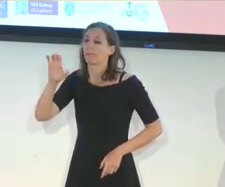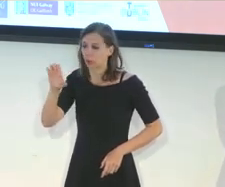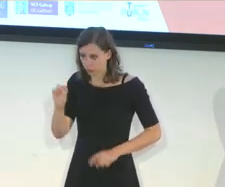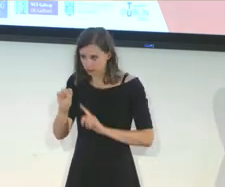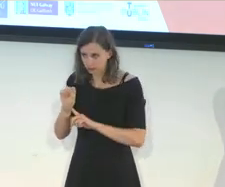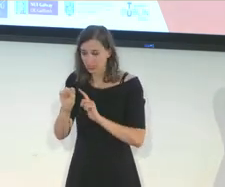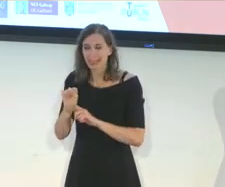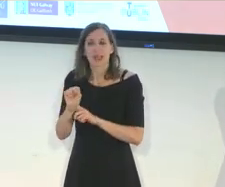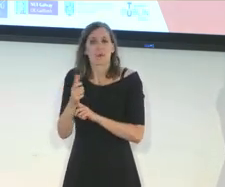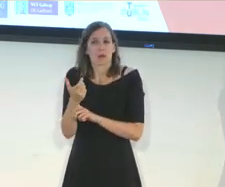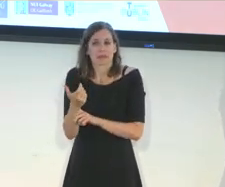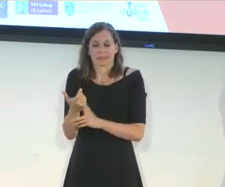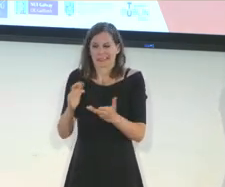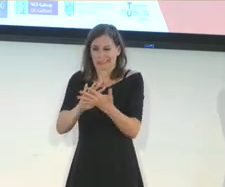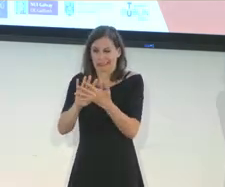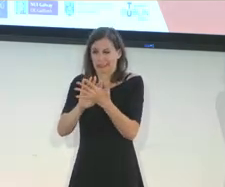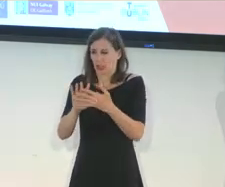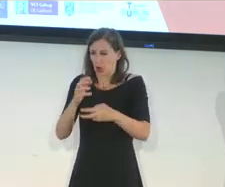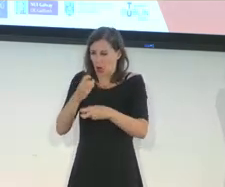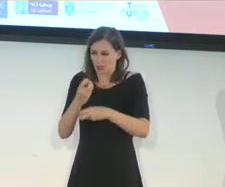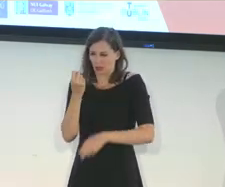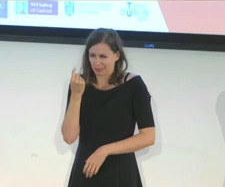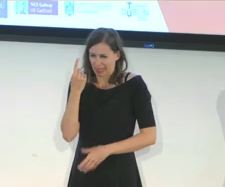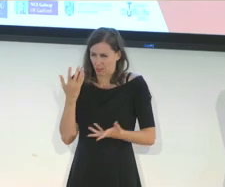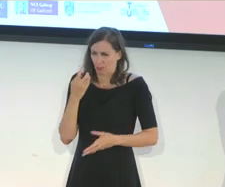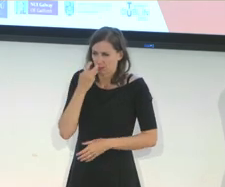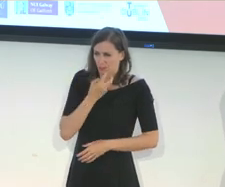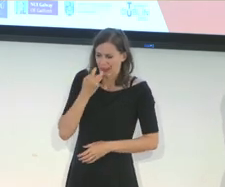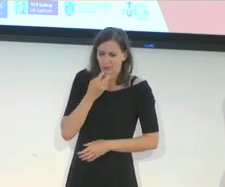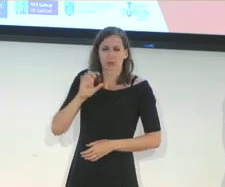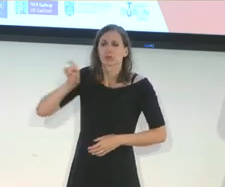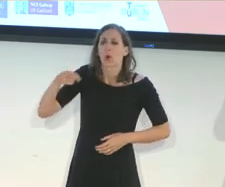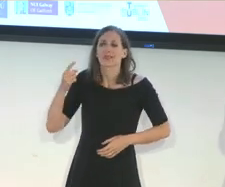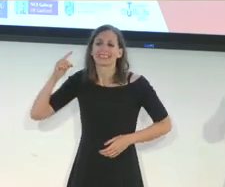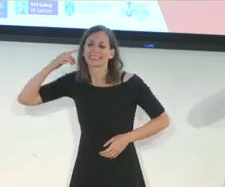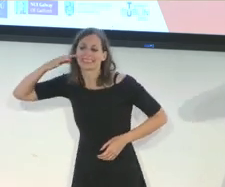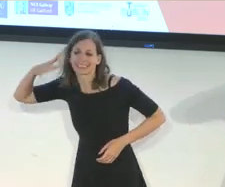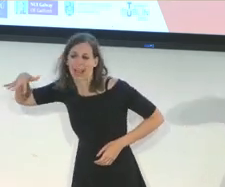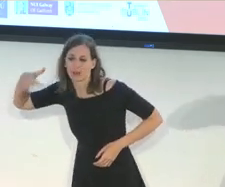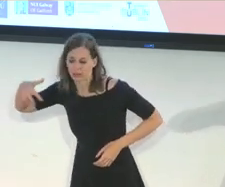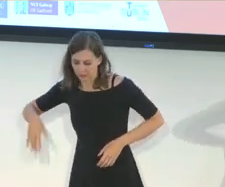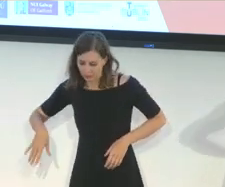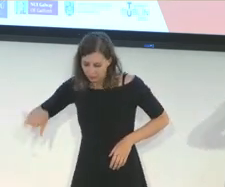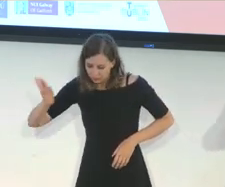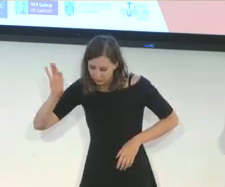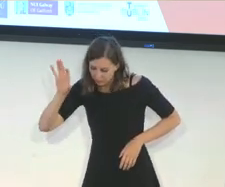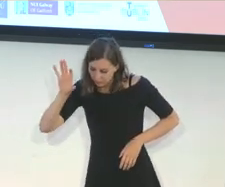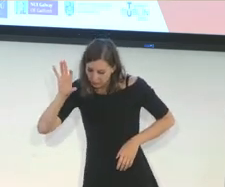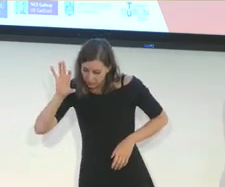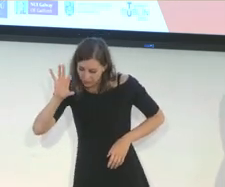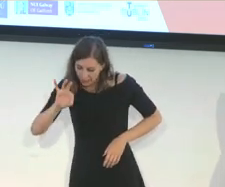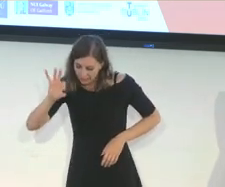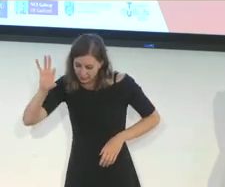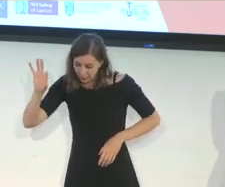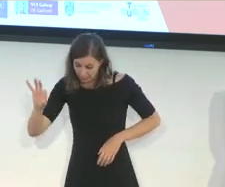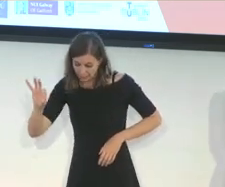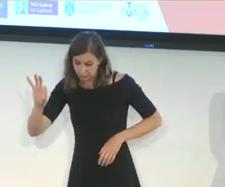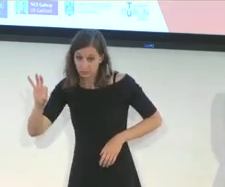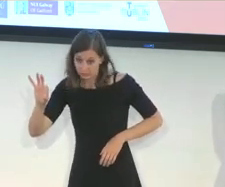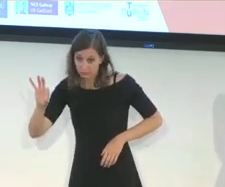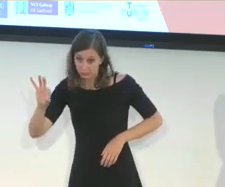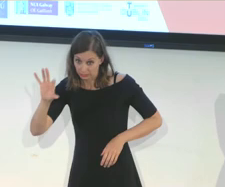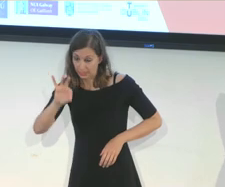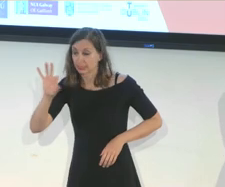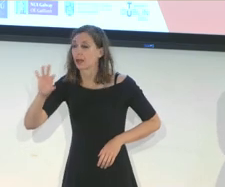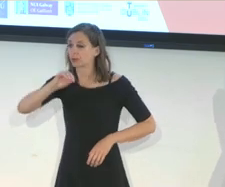pronounced because it's just sound. And 99% of them accurately predicted or identified what was being said.